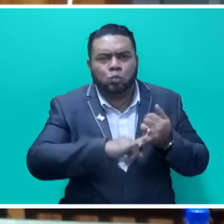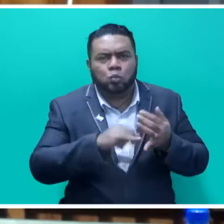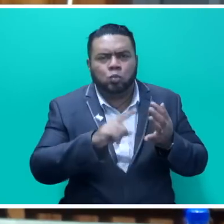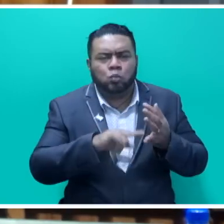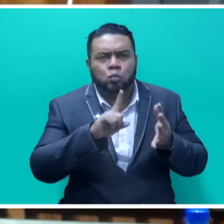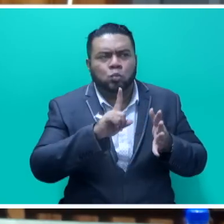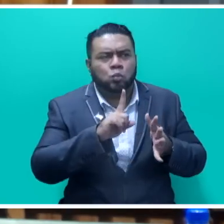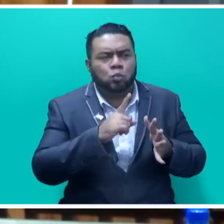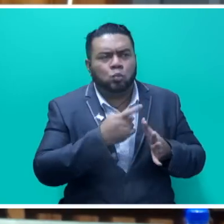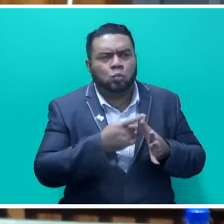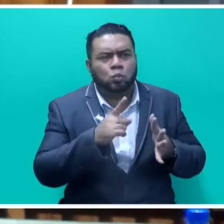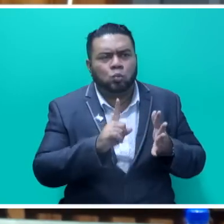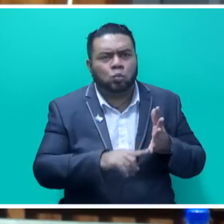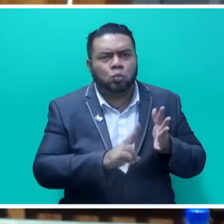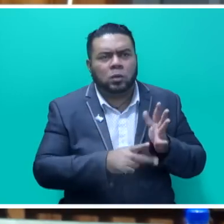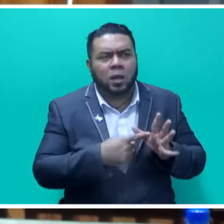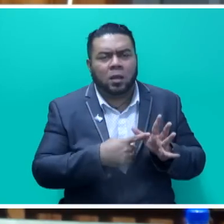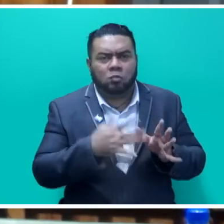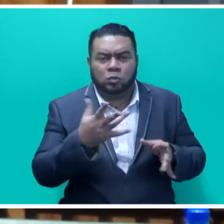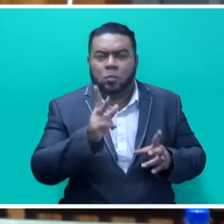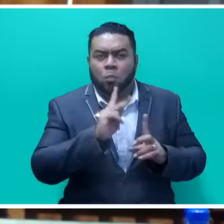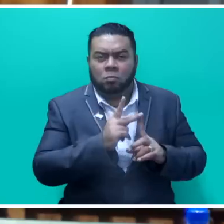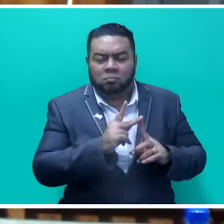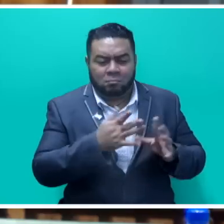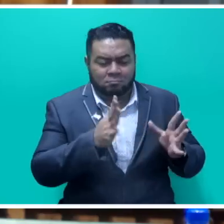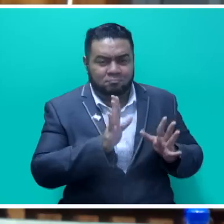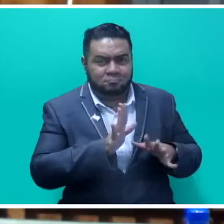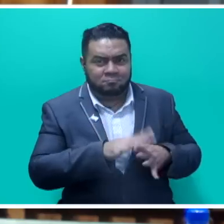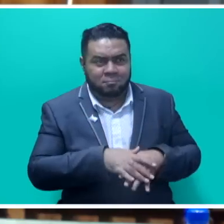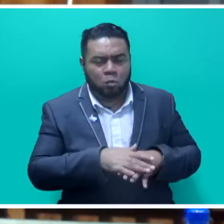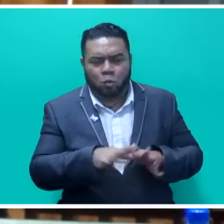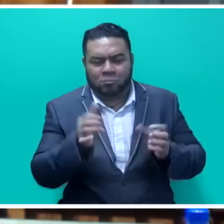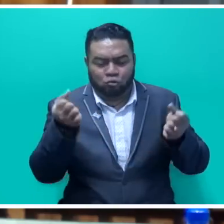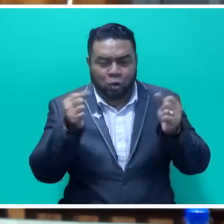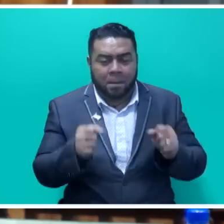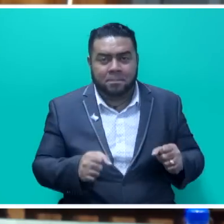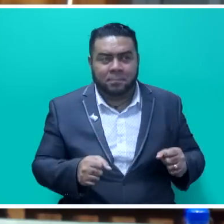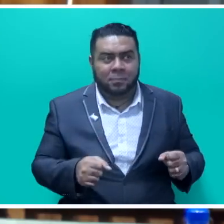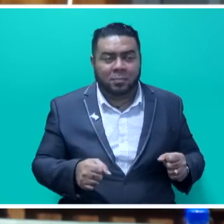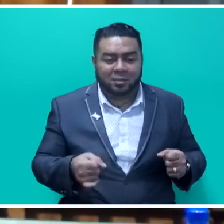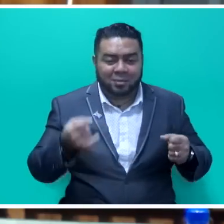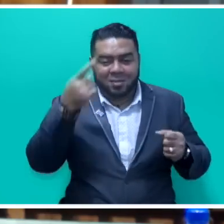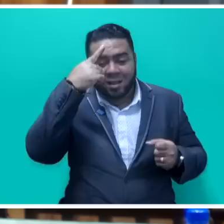Fiji's first statesman, whose political tutelage, Mr. Speaker, shaped the ideologies of many great leaders